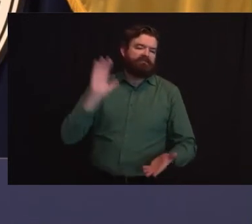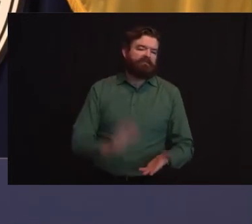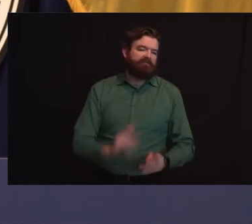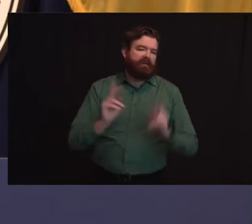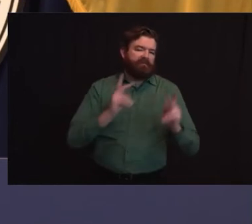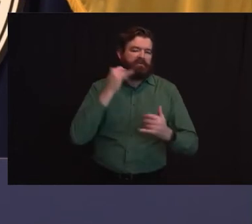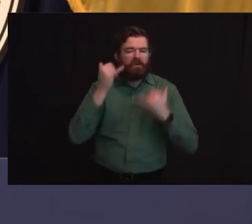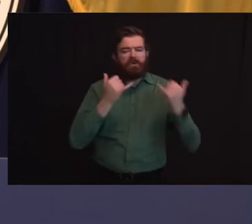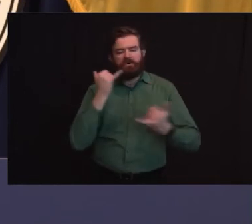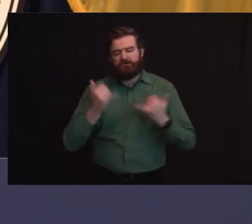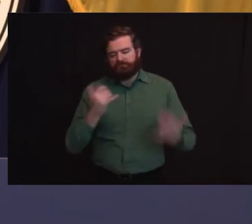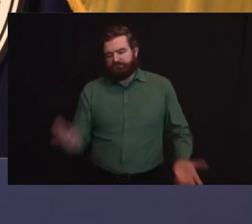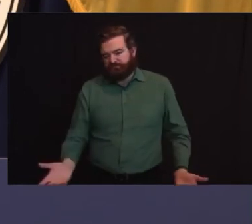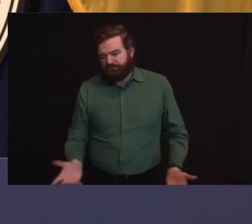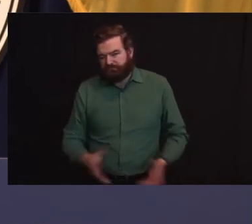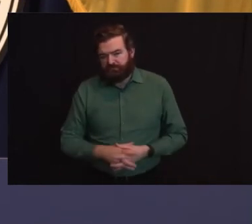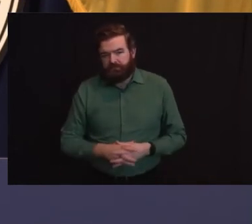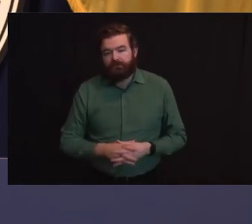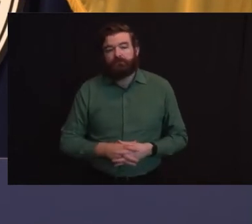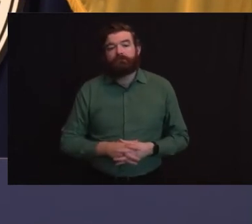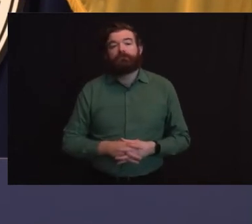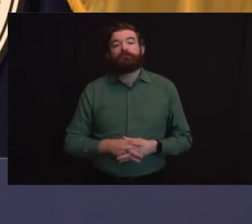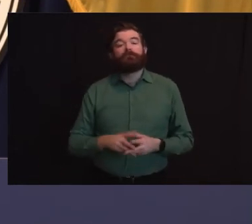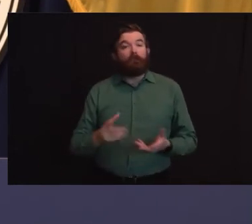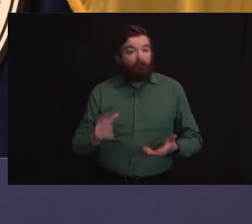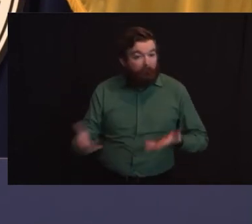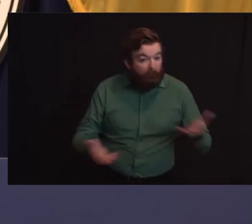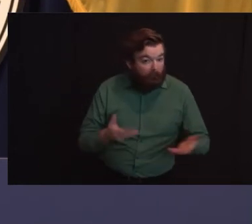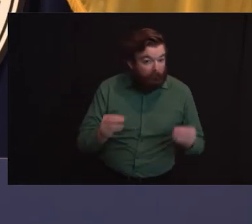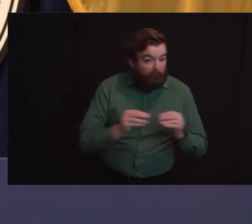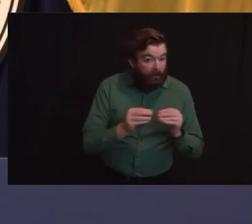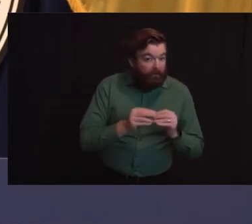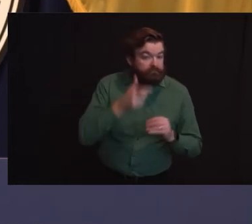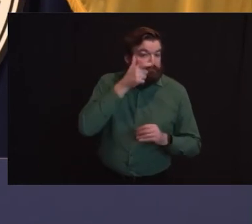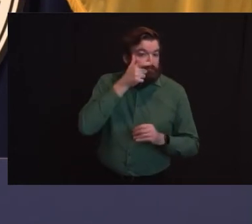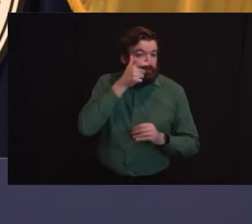not we believe we need more bodies in there, but if we do, we'll put them in there.